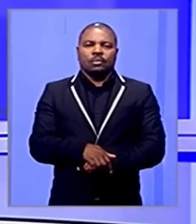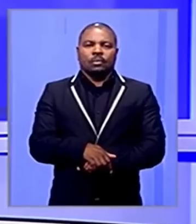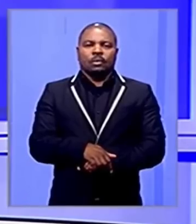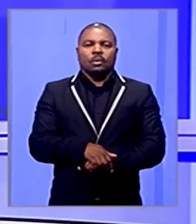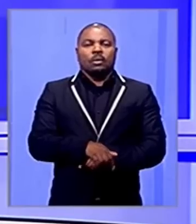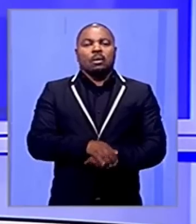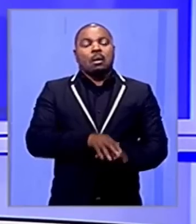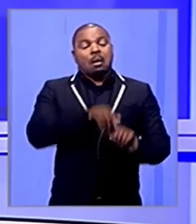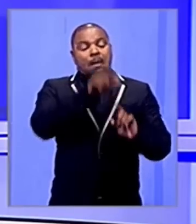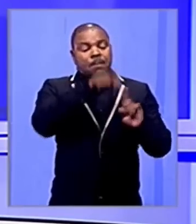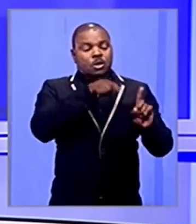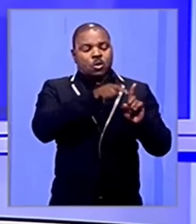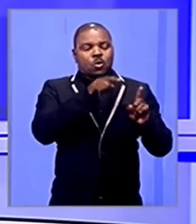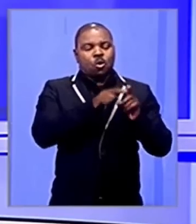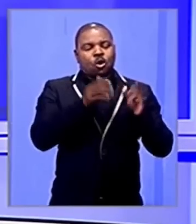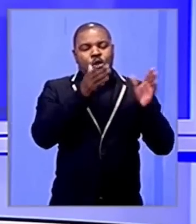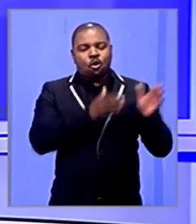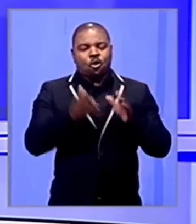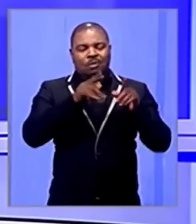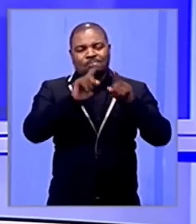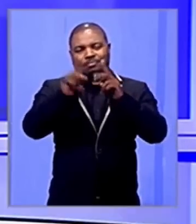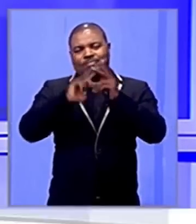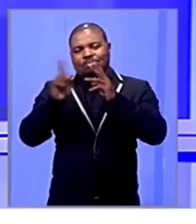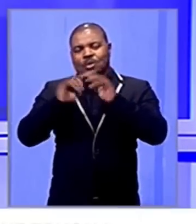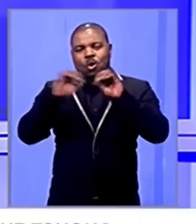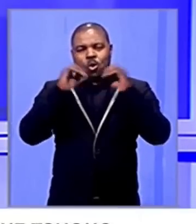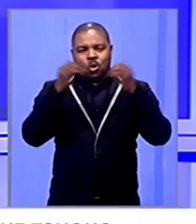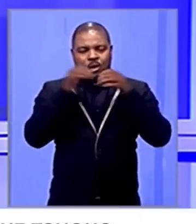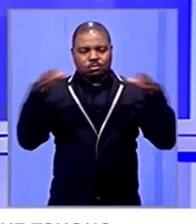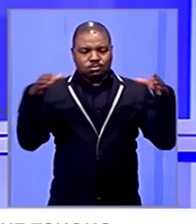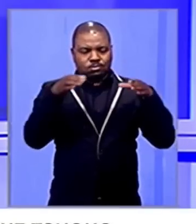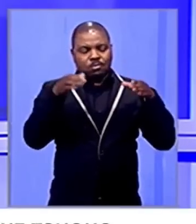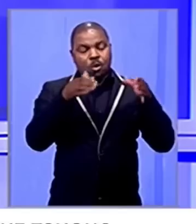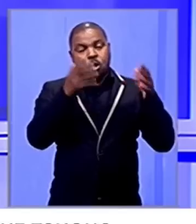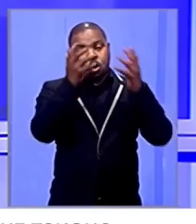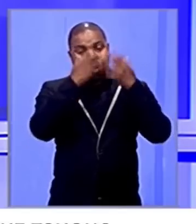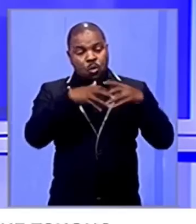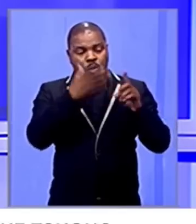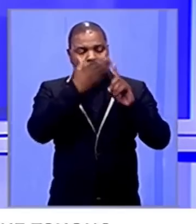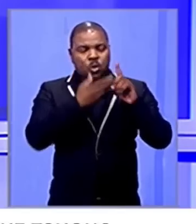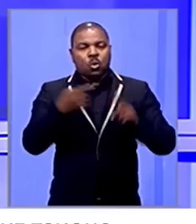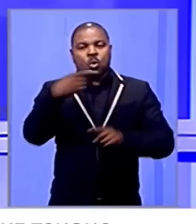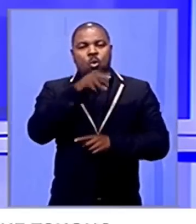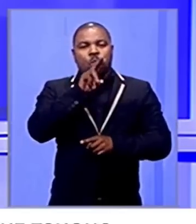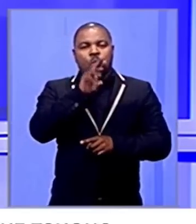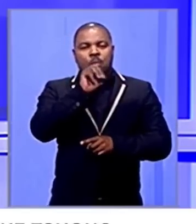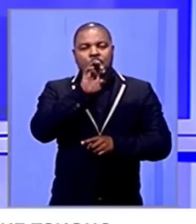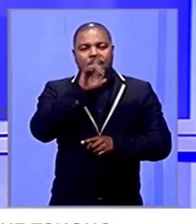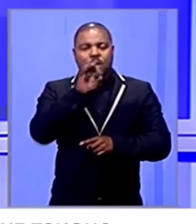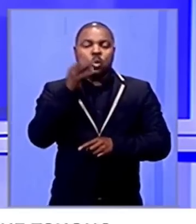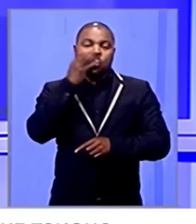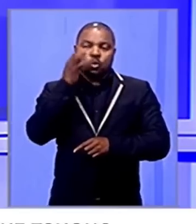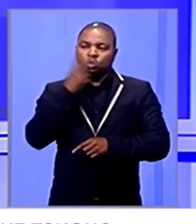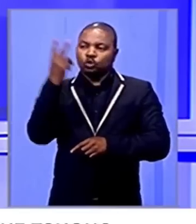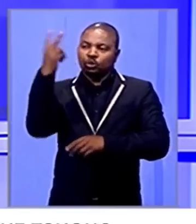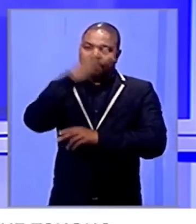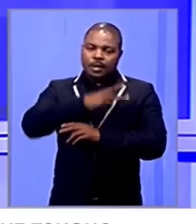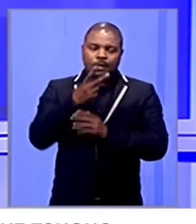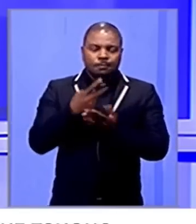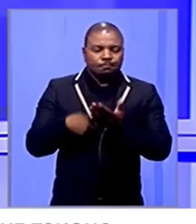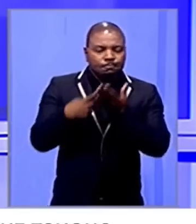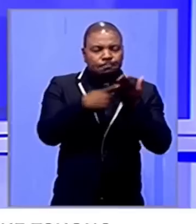Morulaganyi wa mokgatlho wa bosetšhaba wa makoko a farologaneng William Kumete a re ditshekatsheko tsa malatsi a le mabedi tse